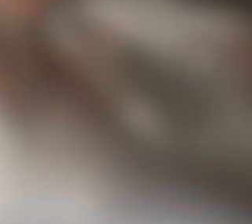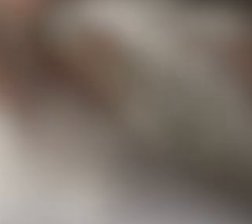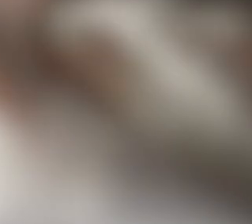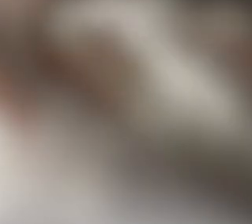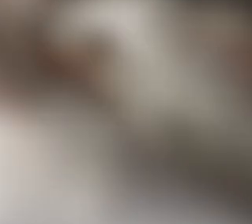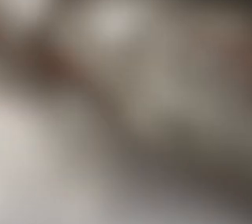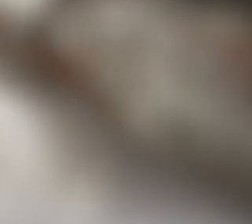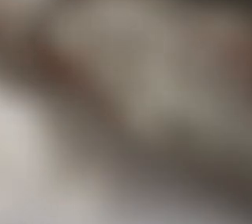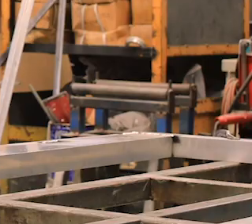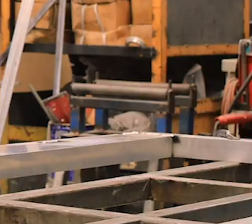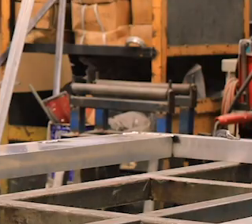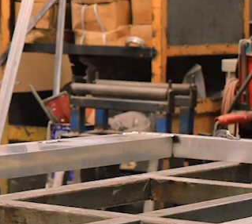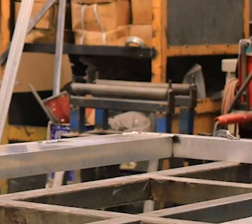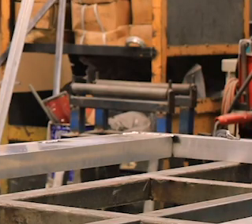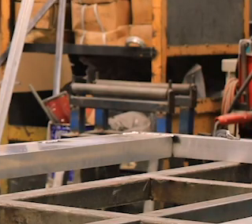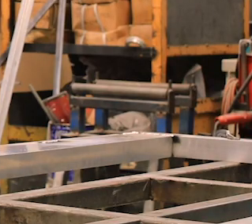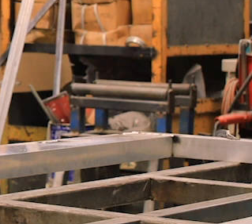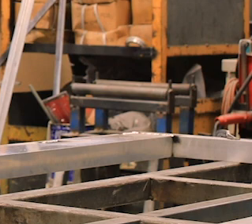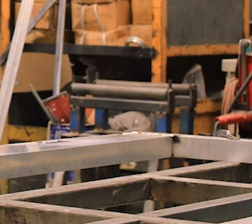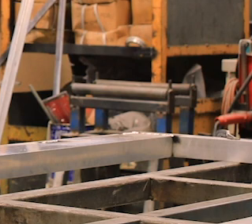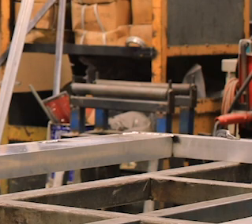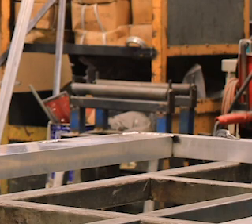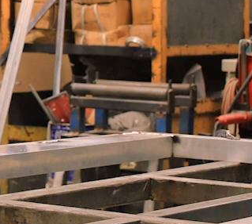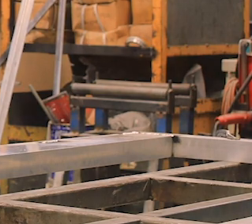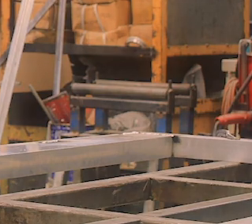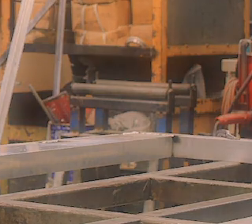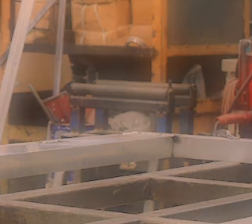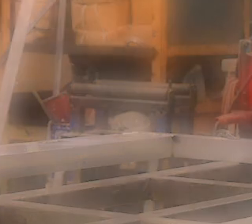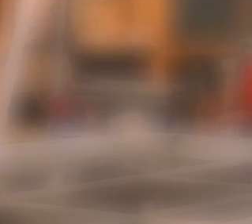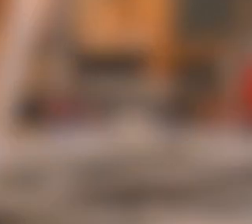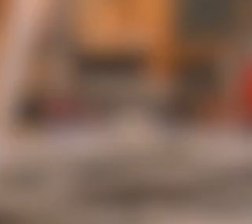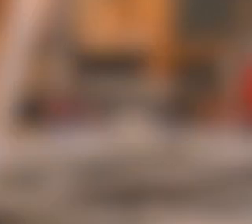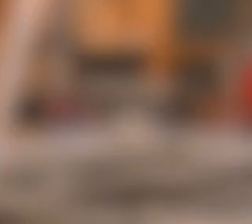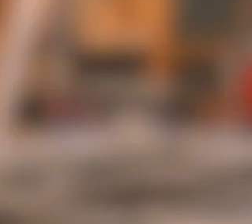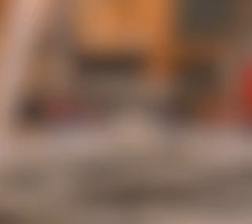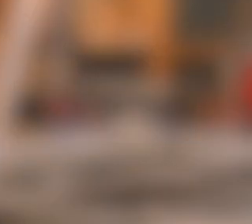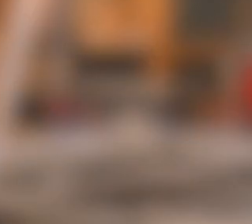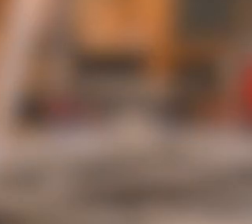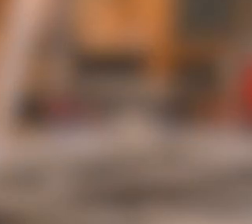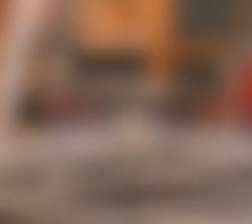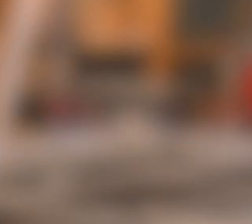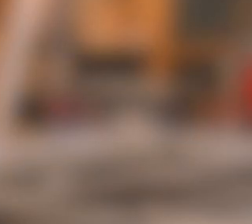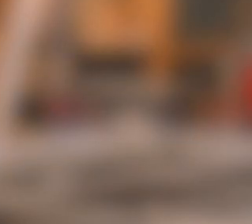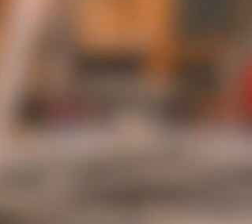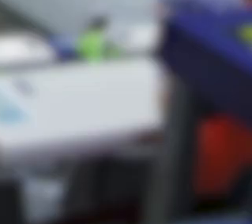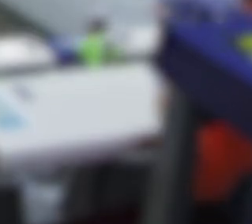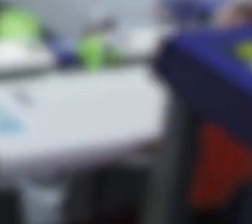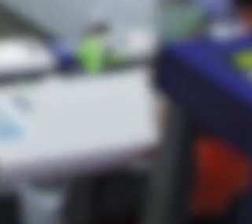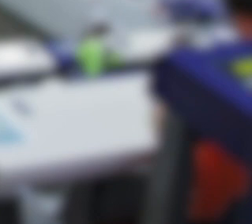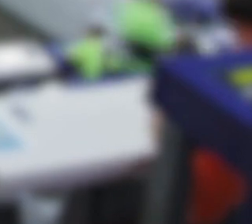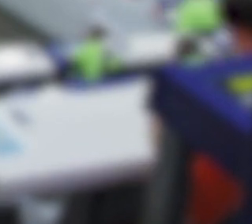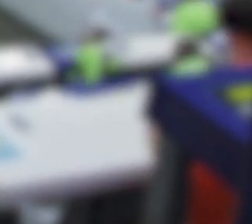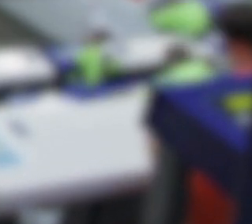$250 a fortnight from October. Laxed income rules will allow JobSeeker recipients to earn up to $300 a fortnight without their payments being impacted.